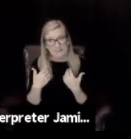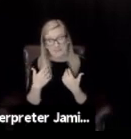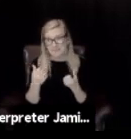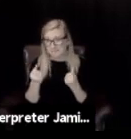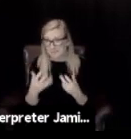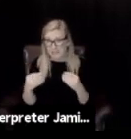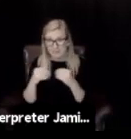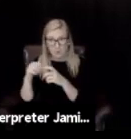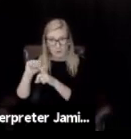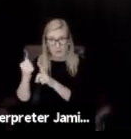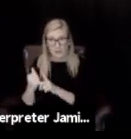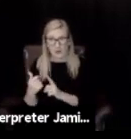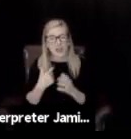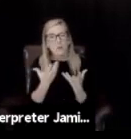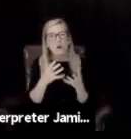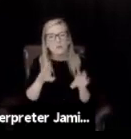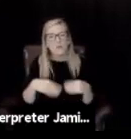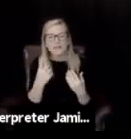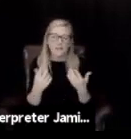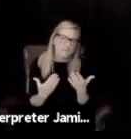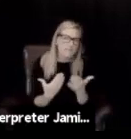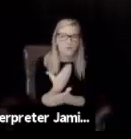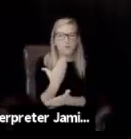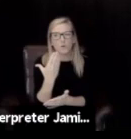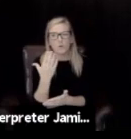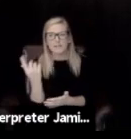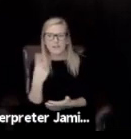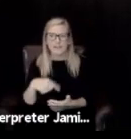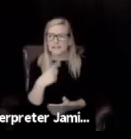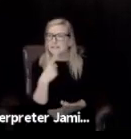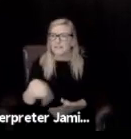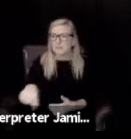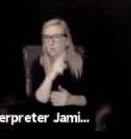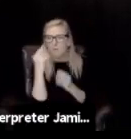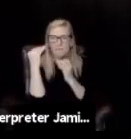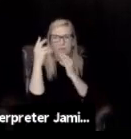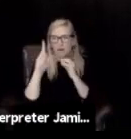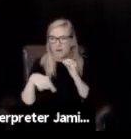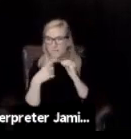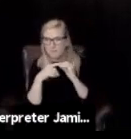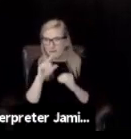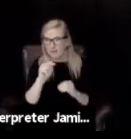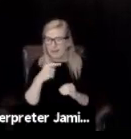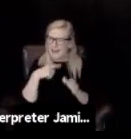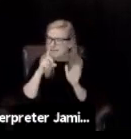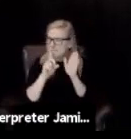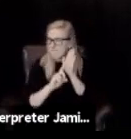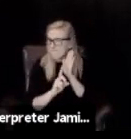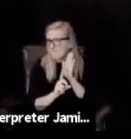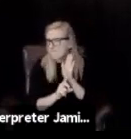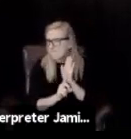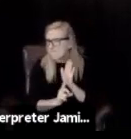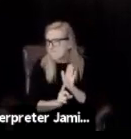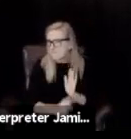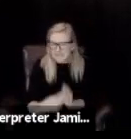fresh, something new, something that says I've given some thought, that, I dig deeper into the minds and the